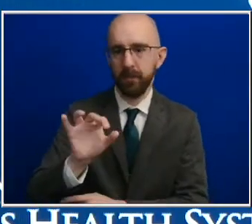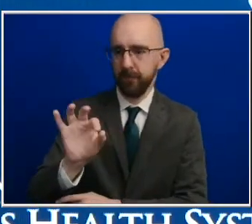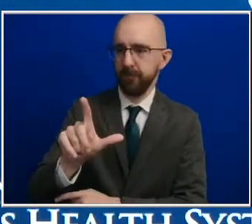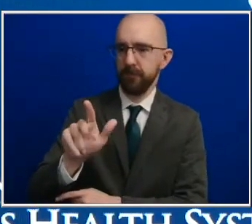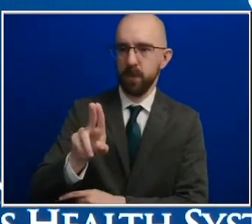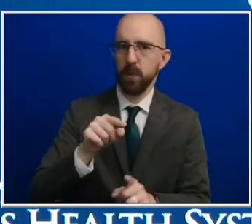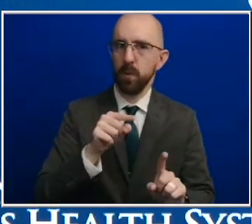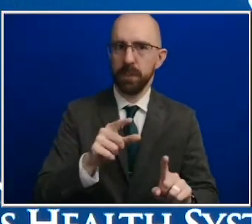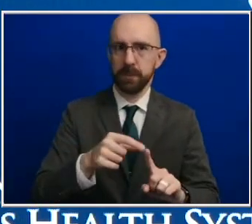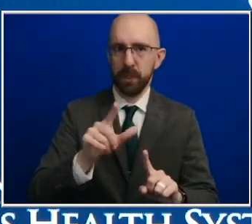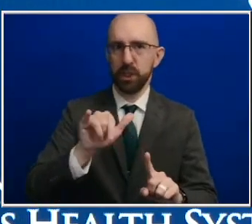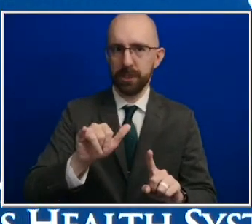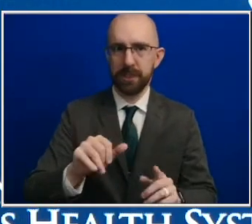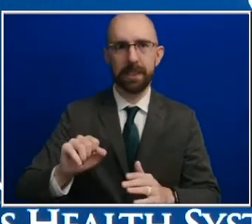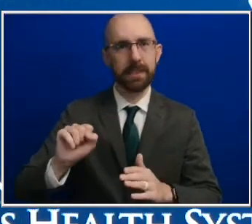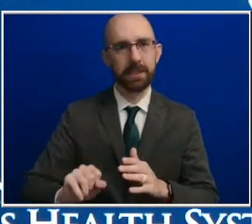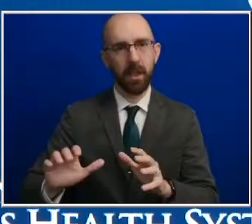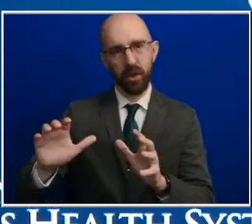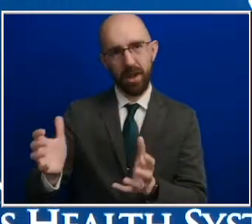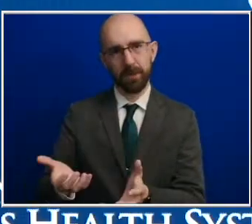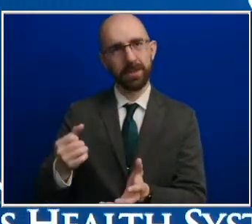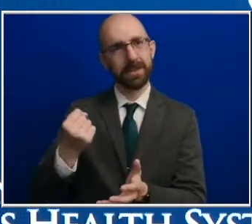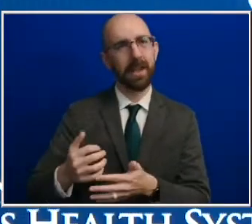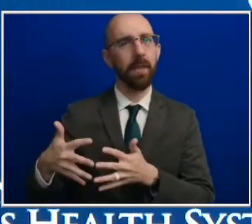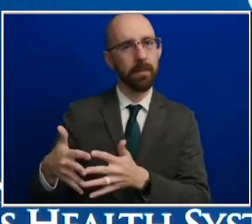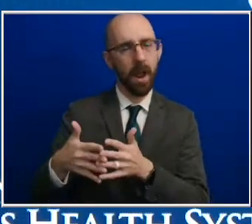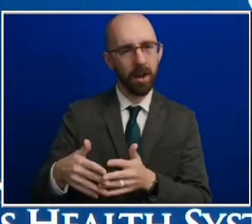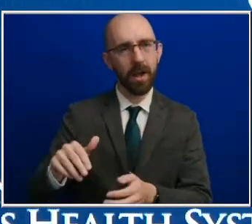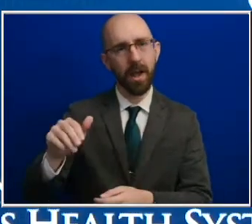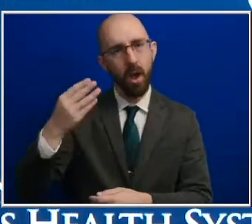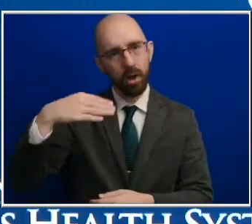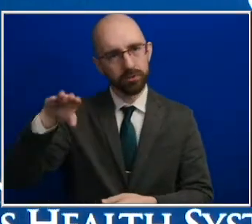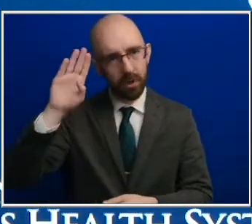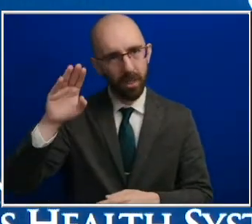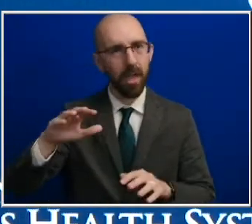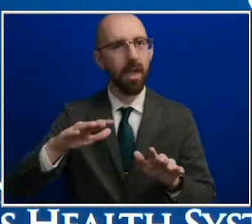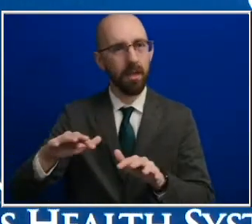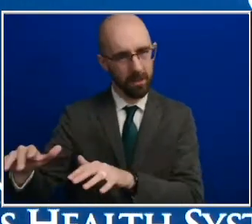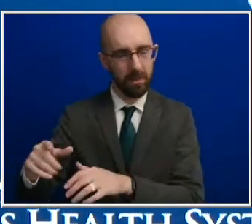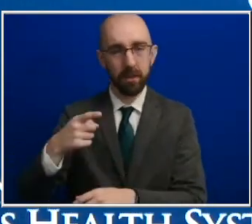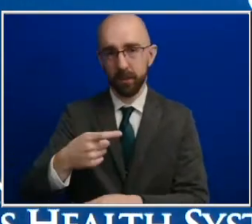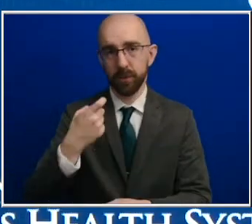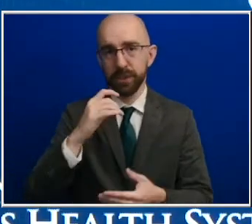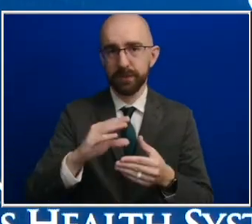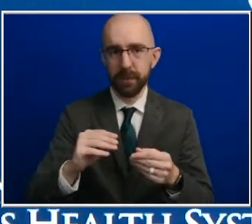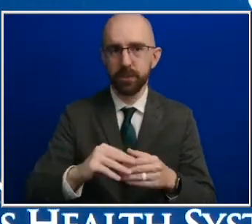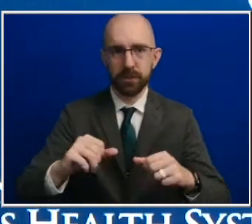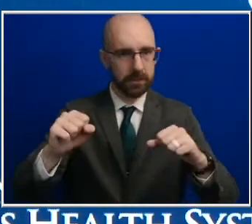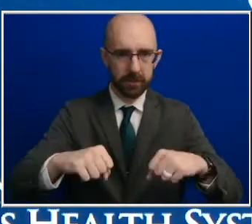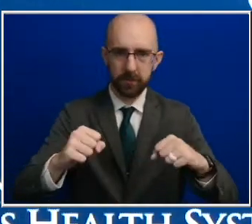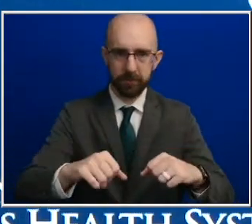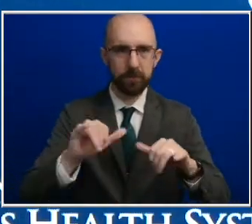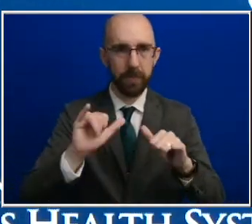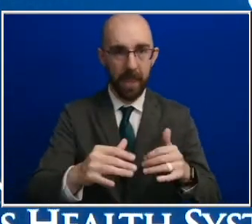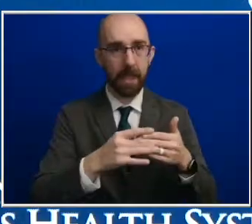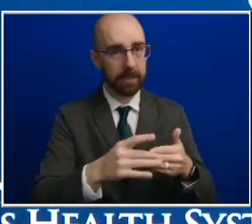southern hemisphere, South America, Australia, etc. And just as you said, yes. Now that leads to the